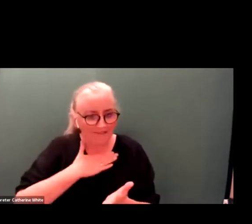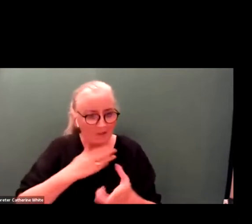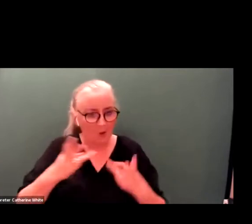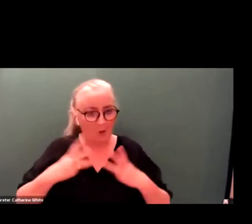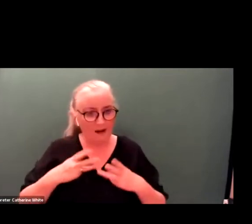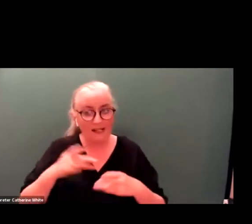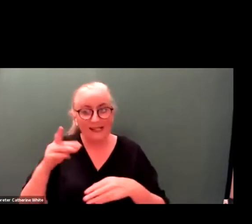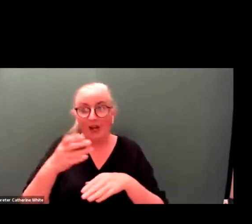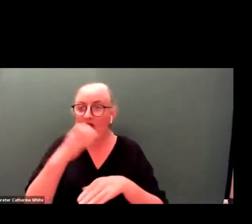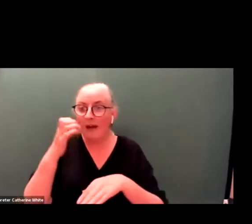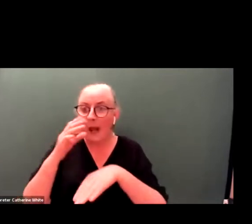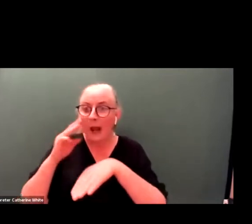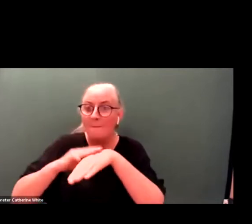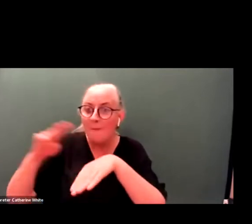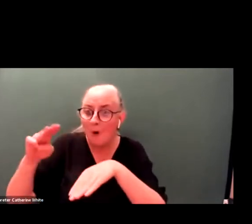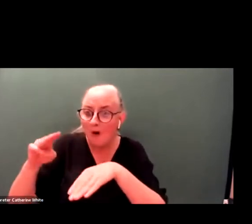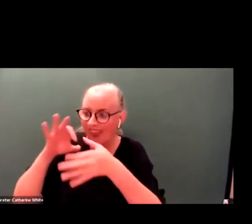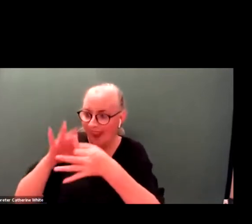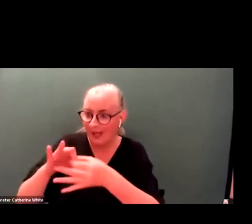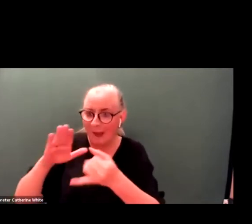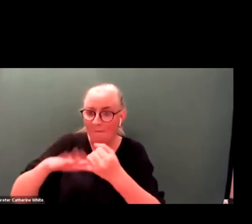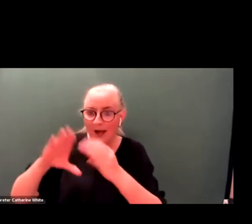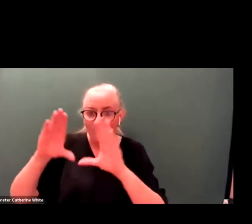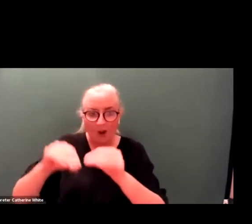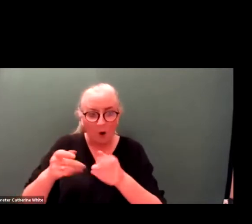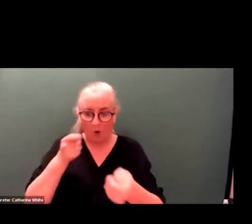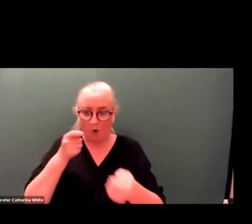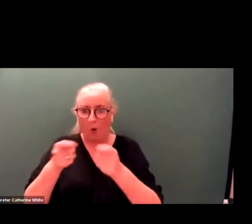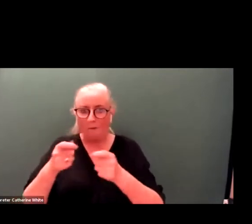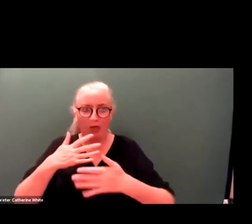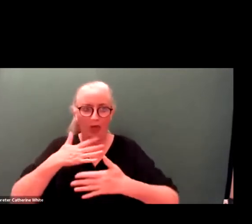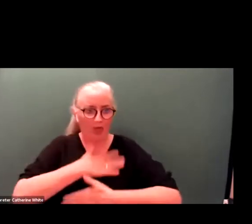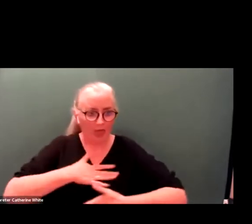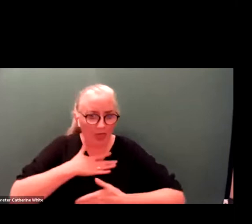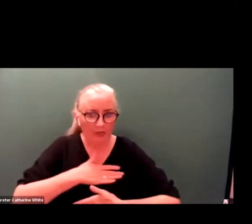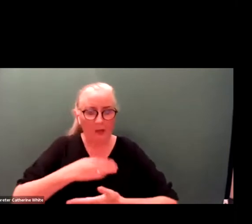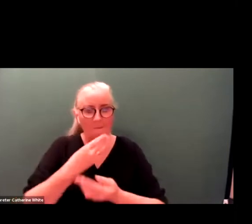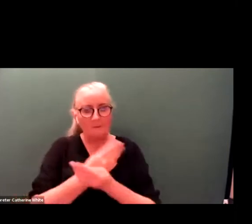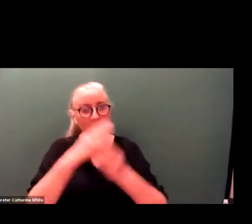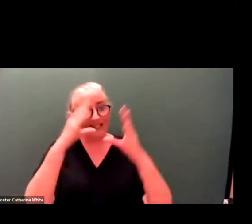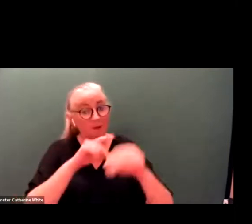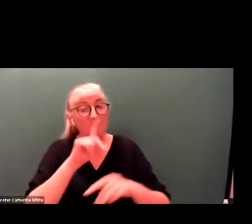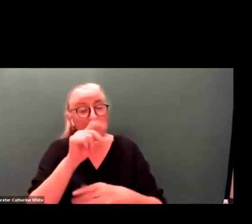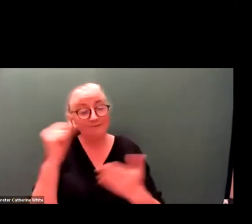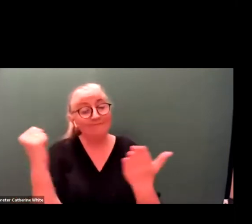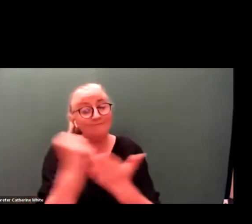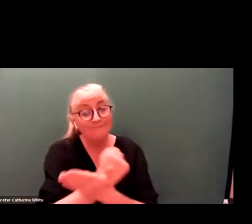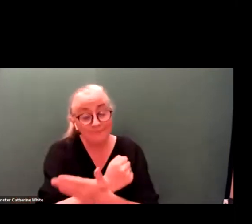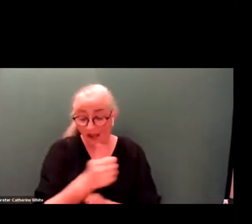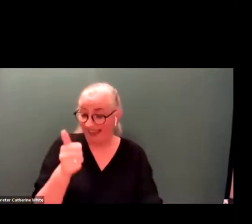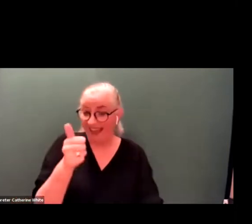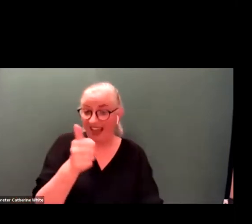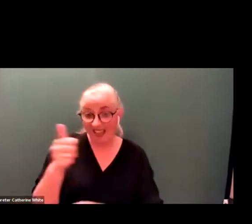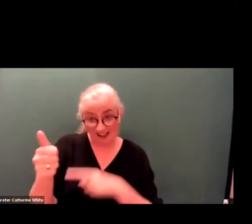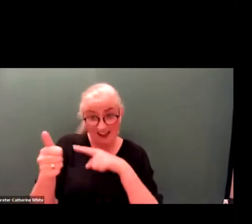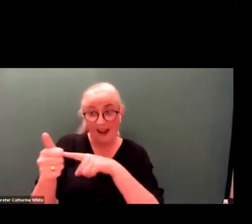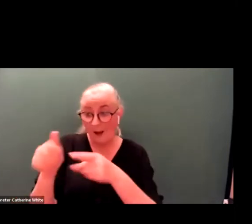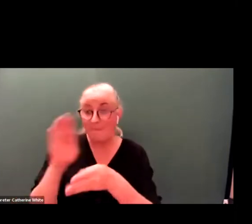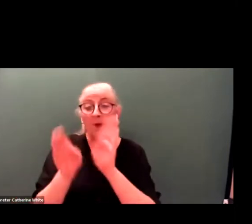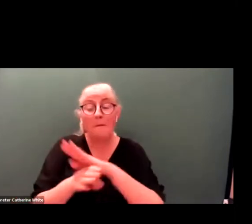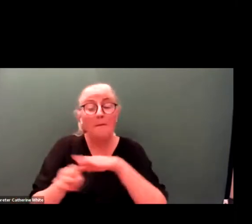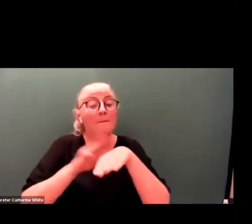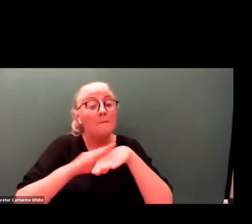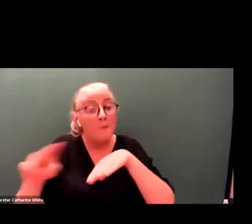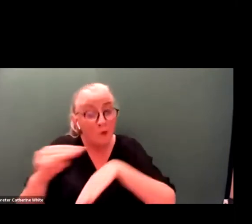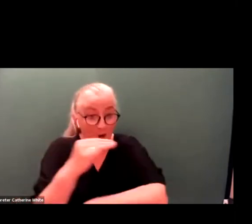to drink more around the time of the menopause to cope with symptoms such as anxiety and poor sleep. But unfortunately, we know that alcohol generally leads to more problems than it